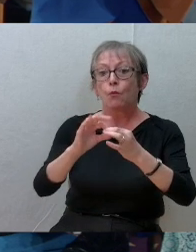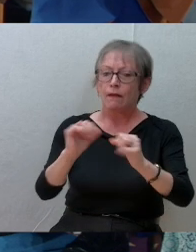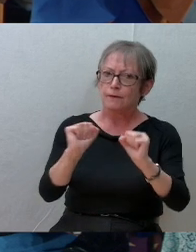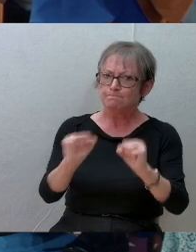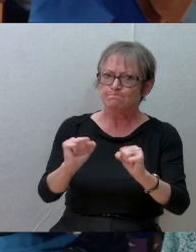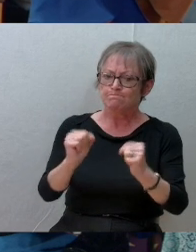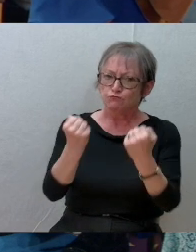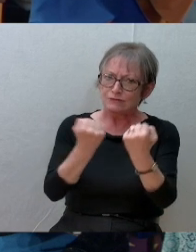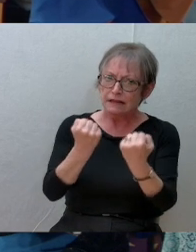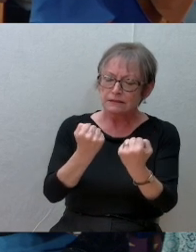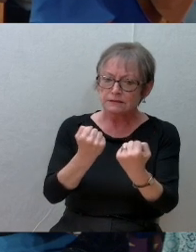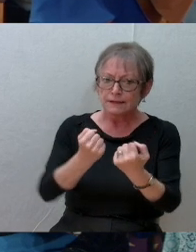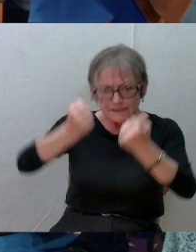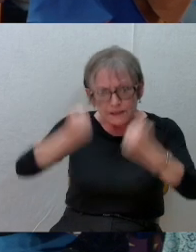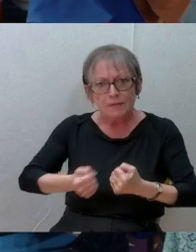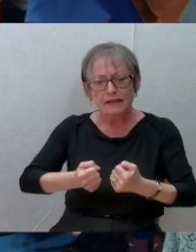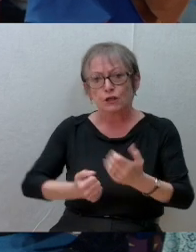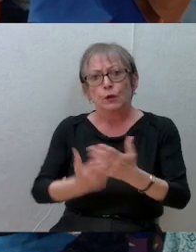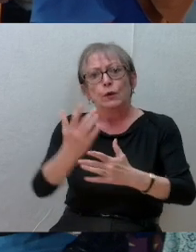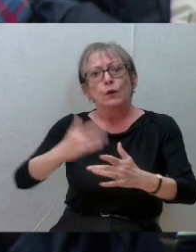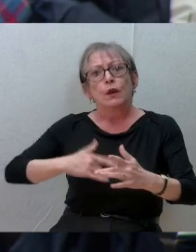determination, a new life can emerge.